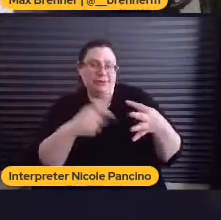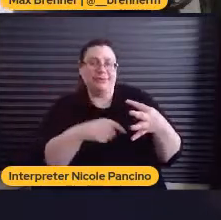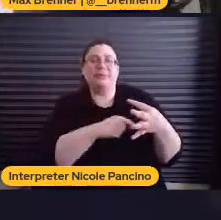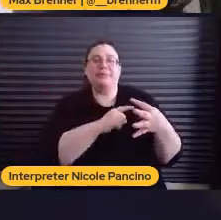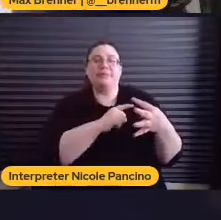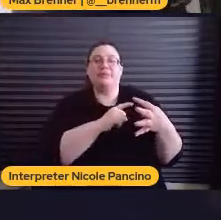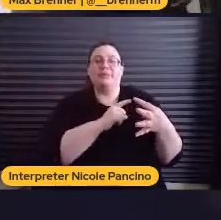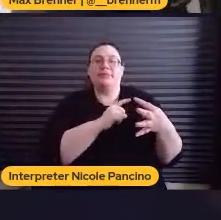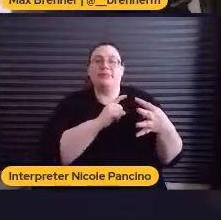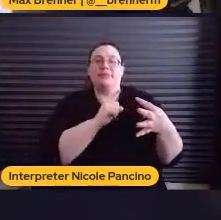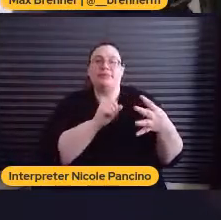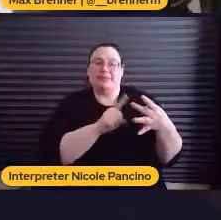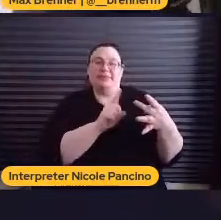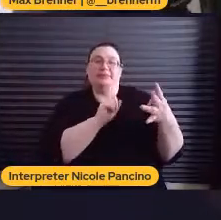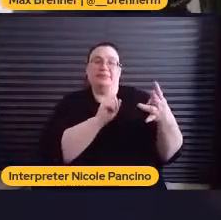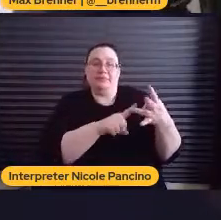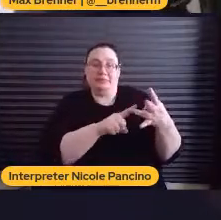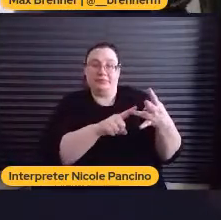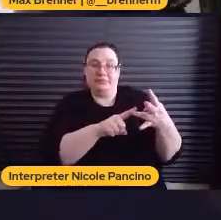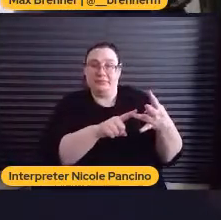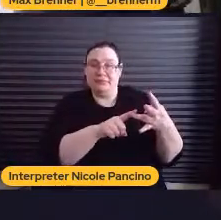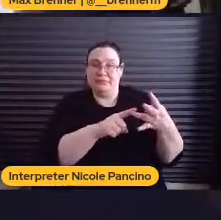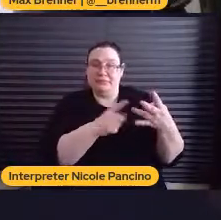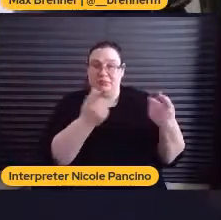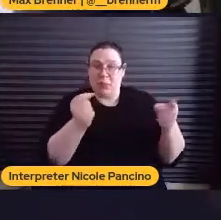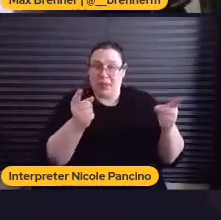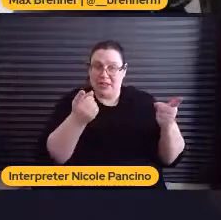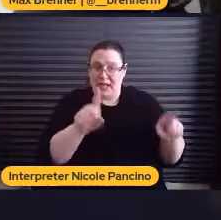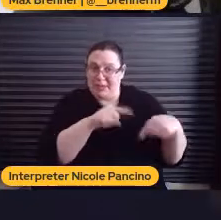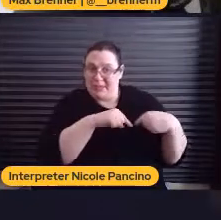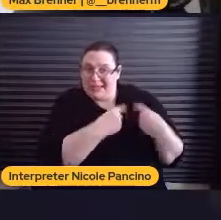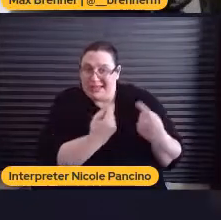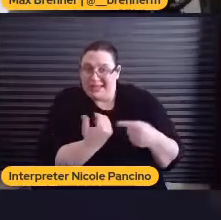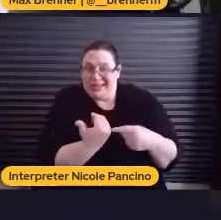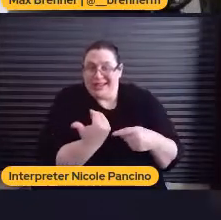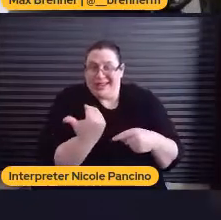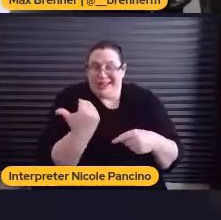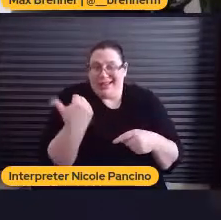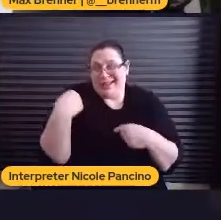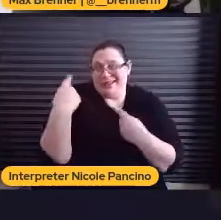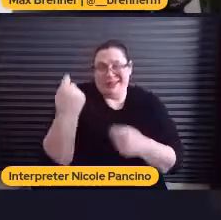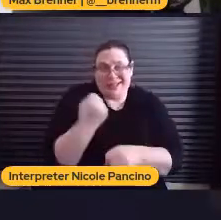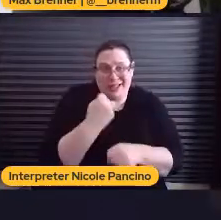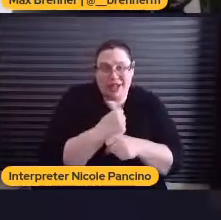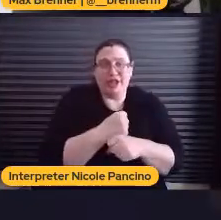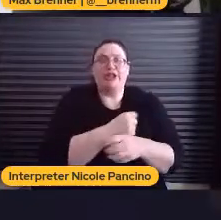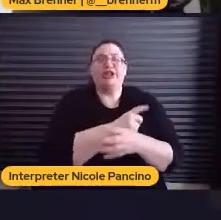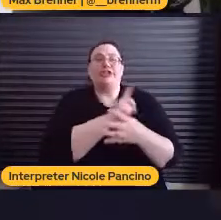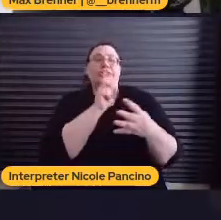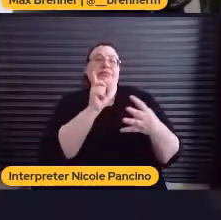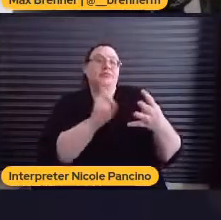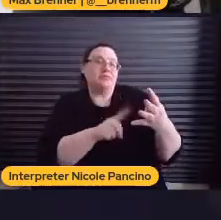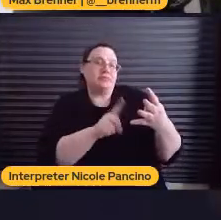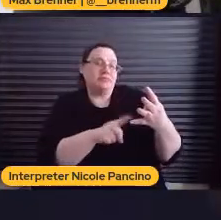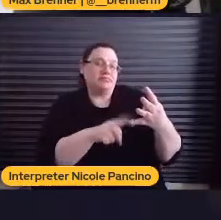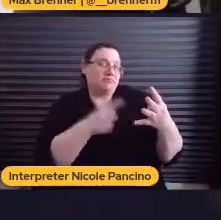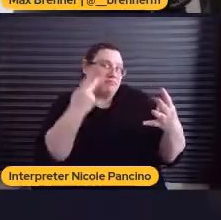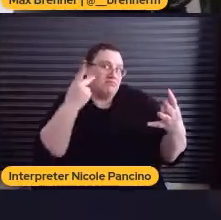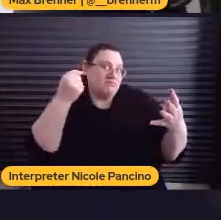Then we'll have a look at what has happened since the last pretty much year, and we'll see what's to